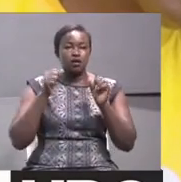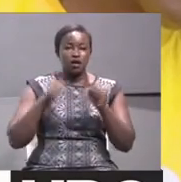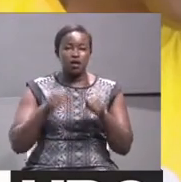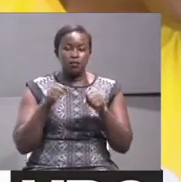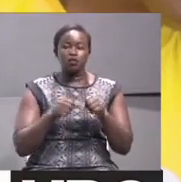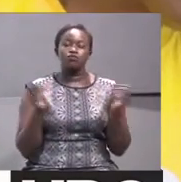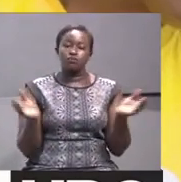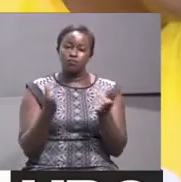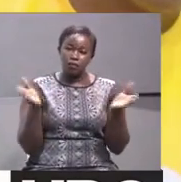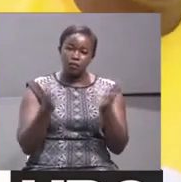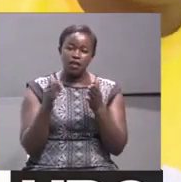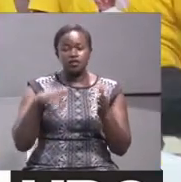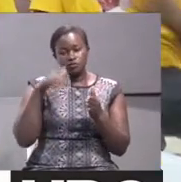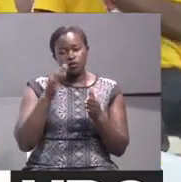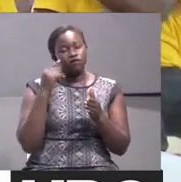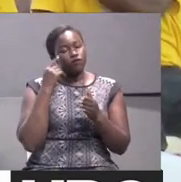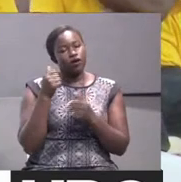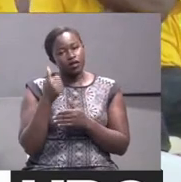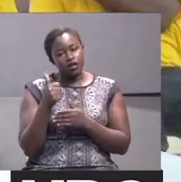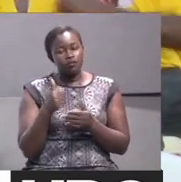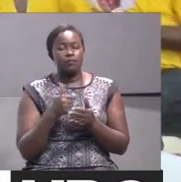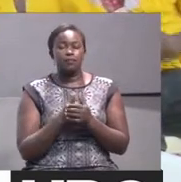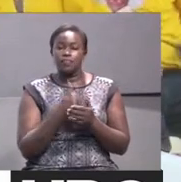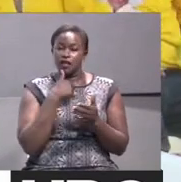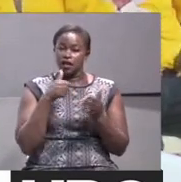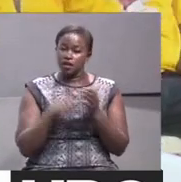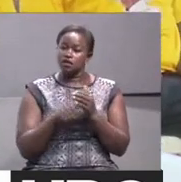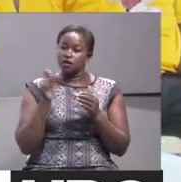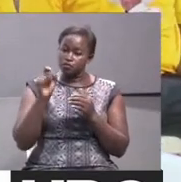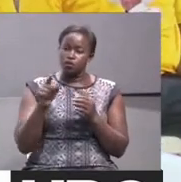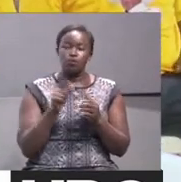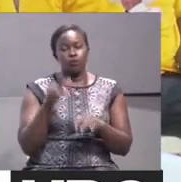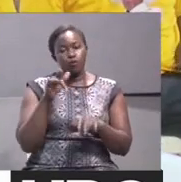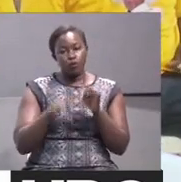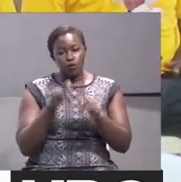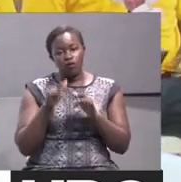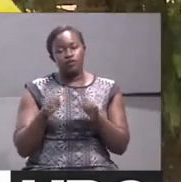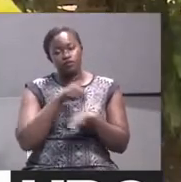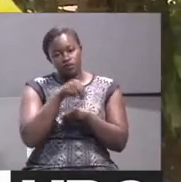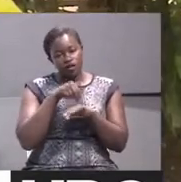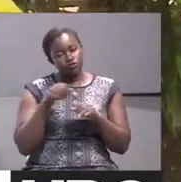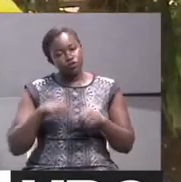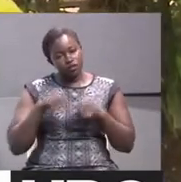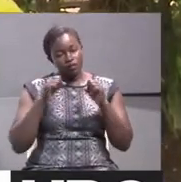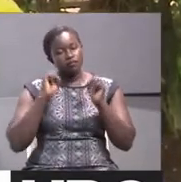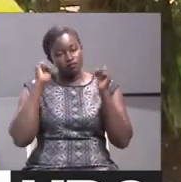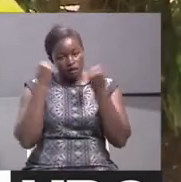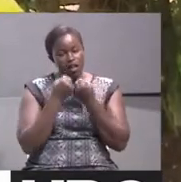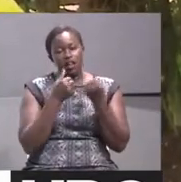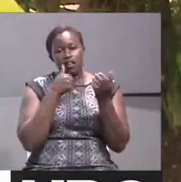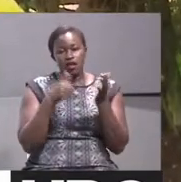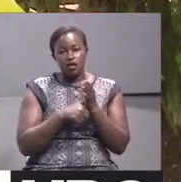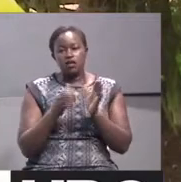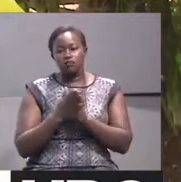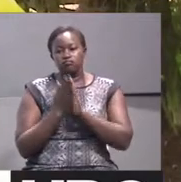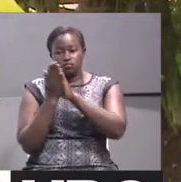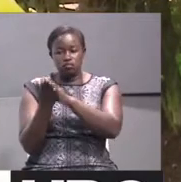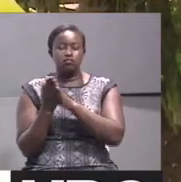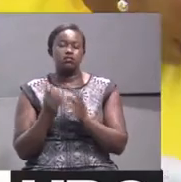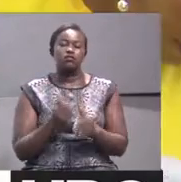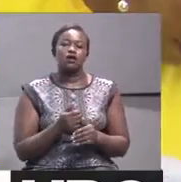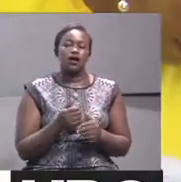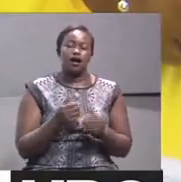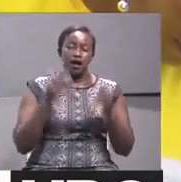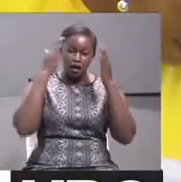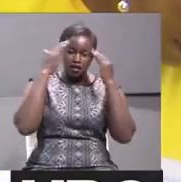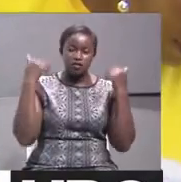more for NRM. They later headed to the office of the national chairman in Chambogo to hand over their letter to Hajat Namialo.